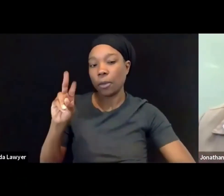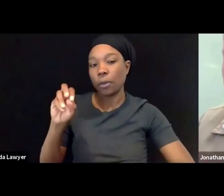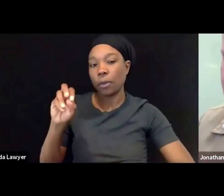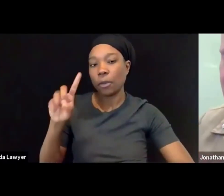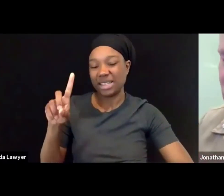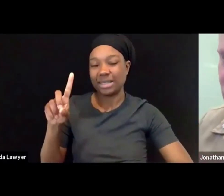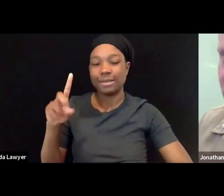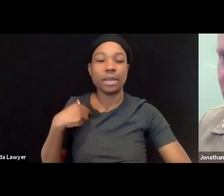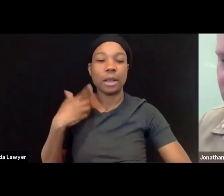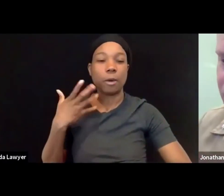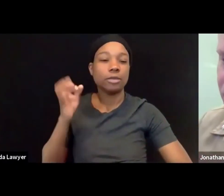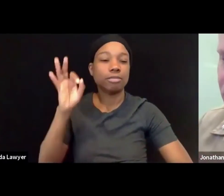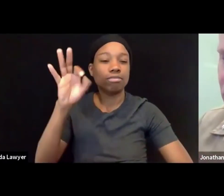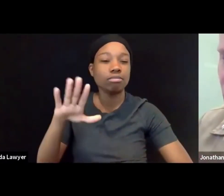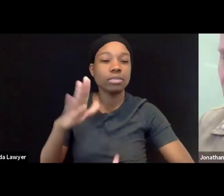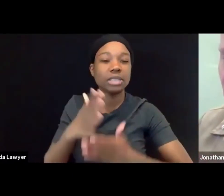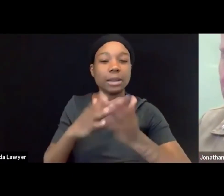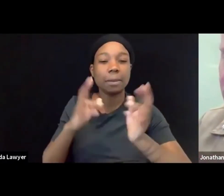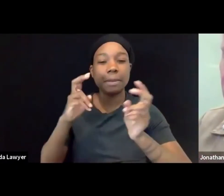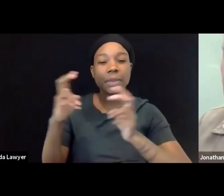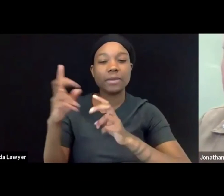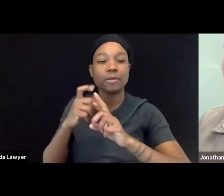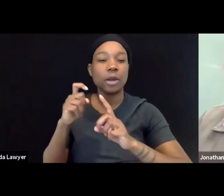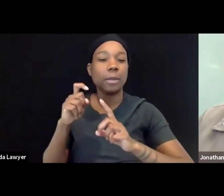in the presentations today.